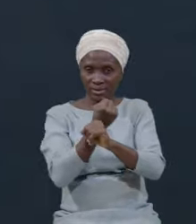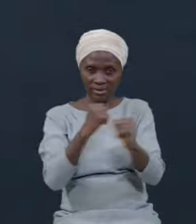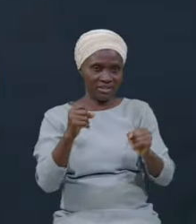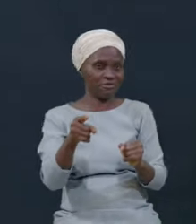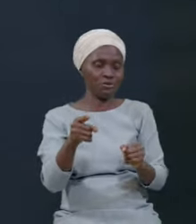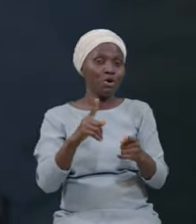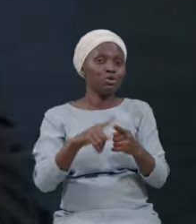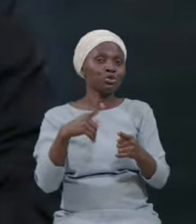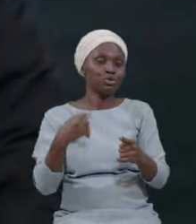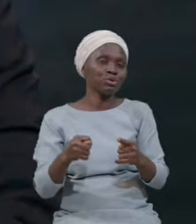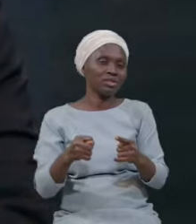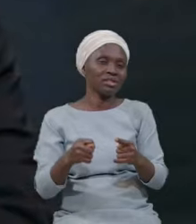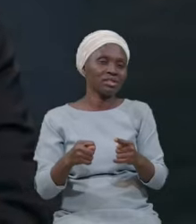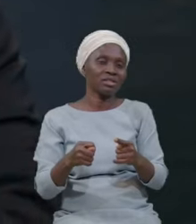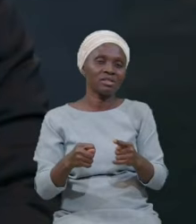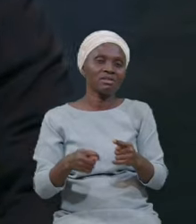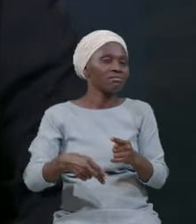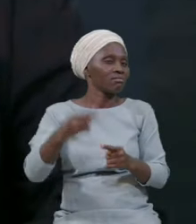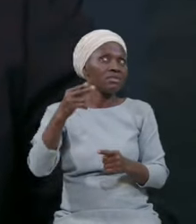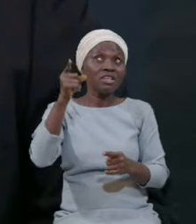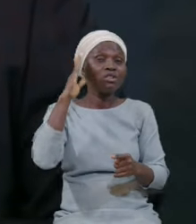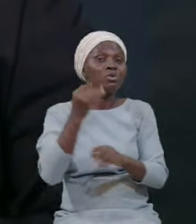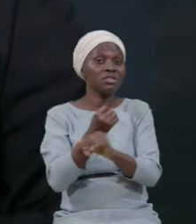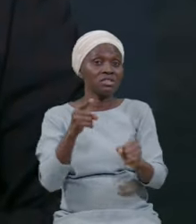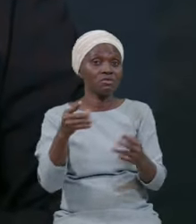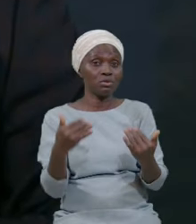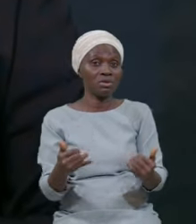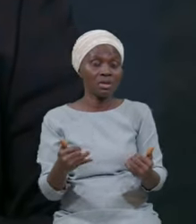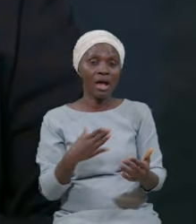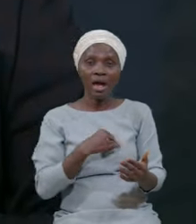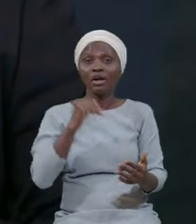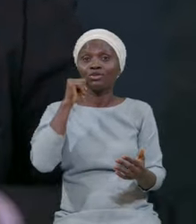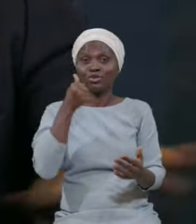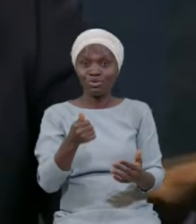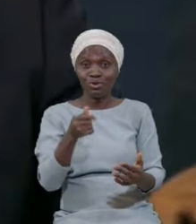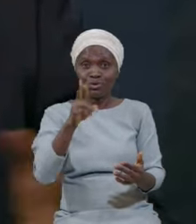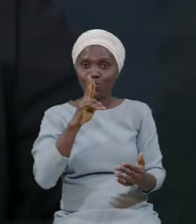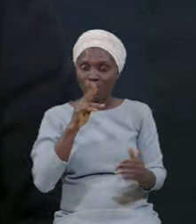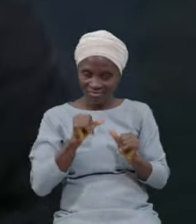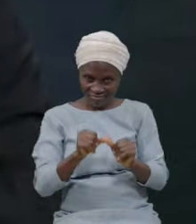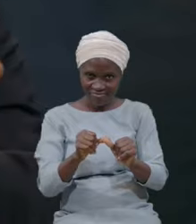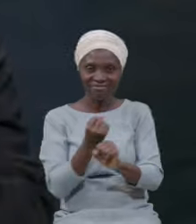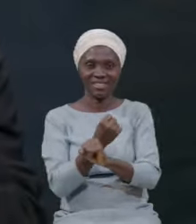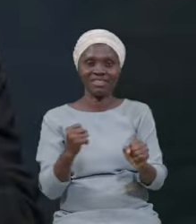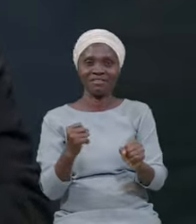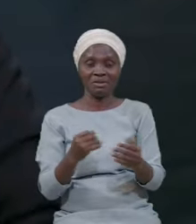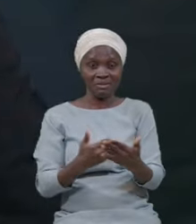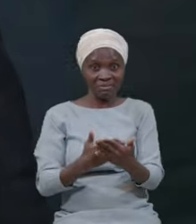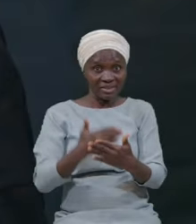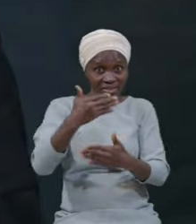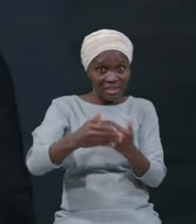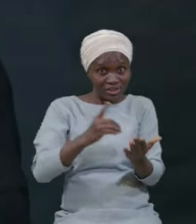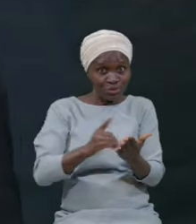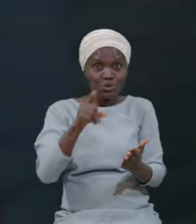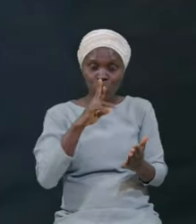uttermost. He will save you now, and tomorrow you are still saved. Next week you are still saved. Until